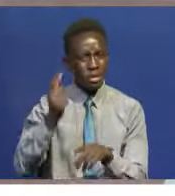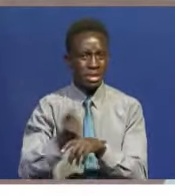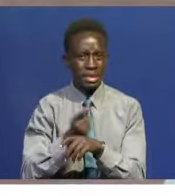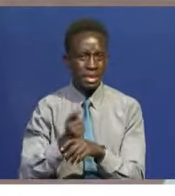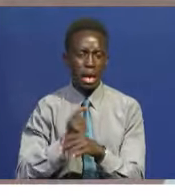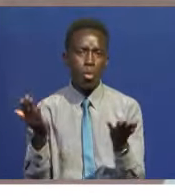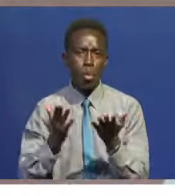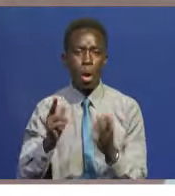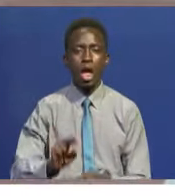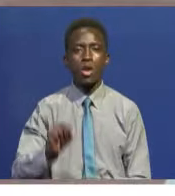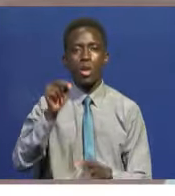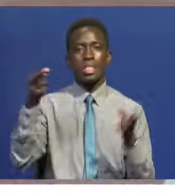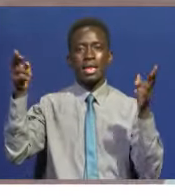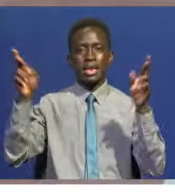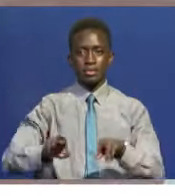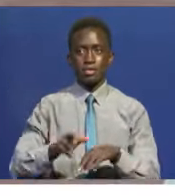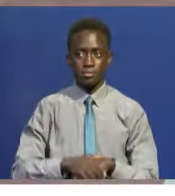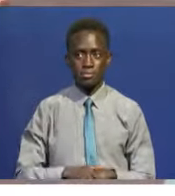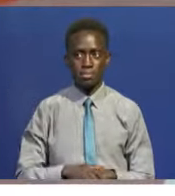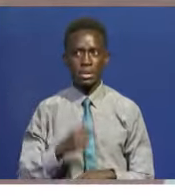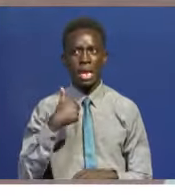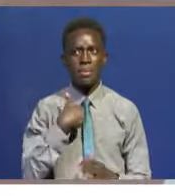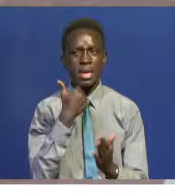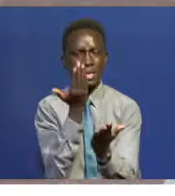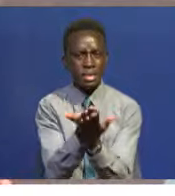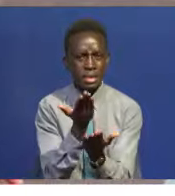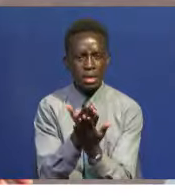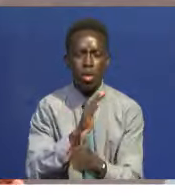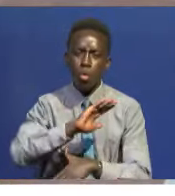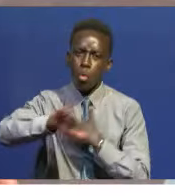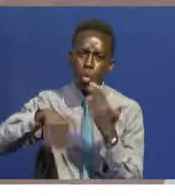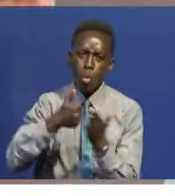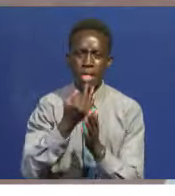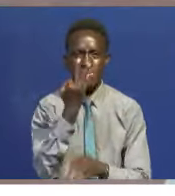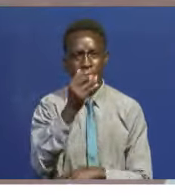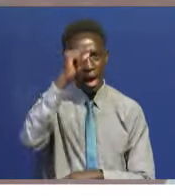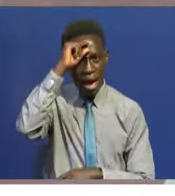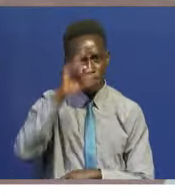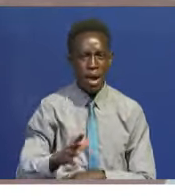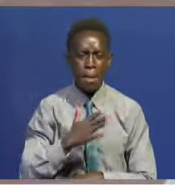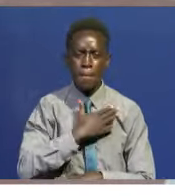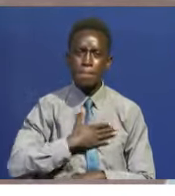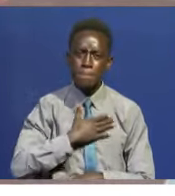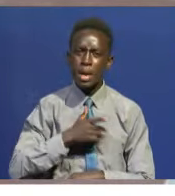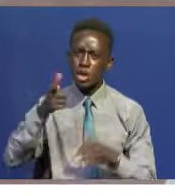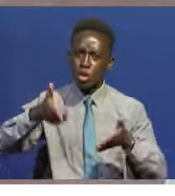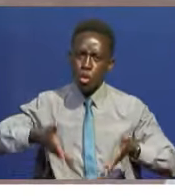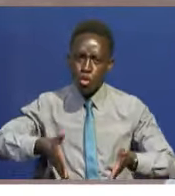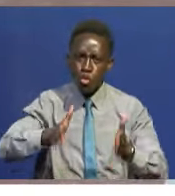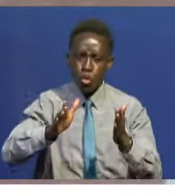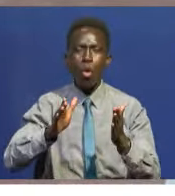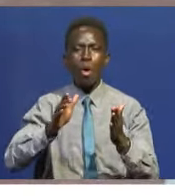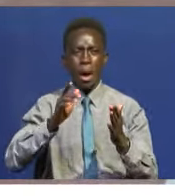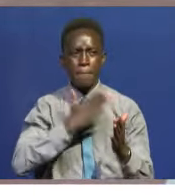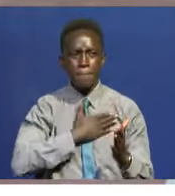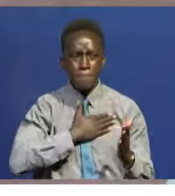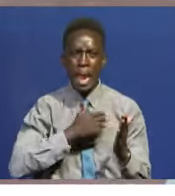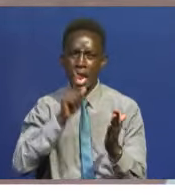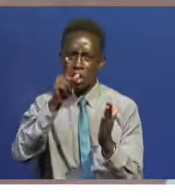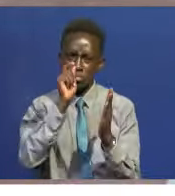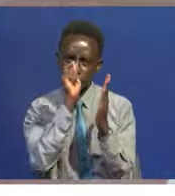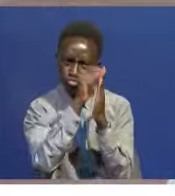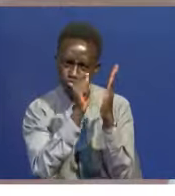Your Excellency. Na nime request all the three governors who are here, mark those roads, and as a Minister of